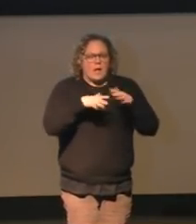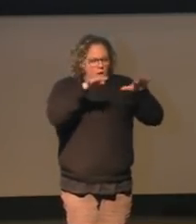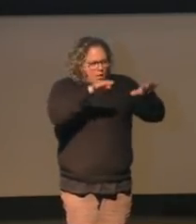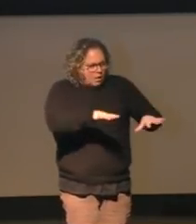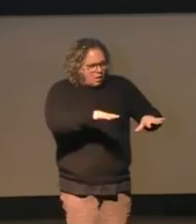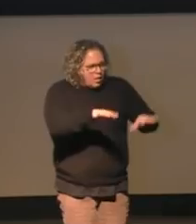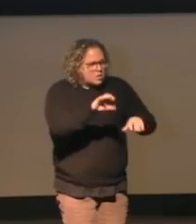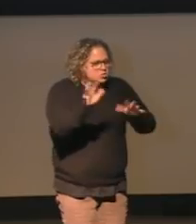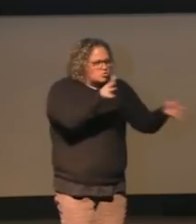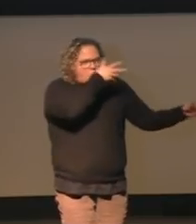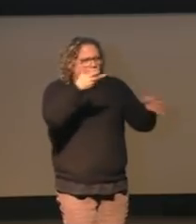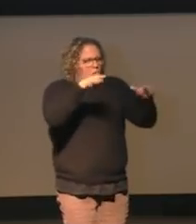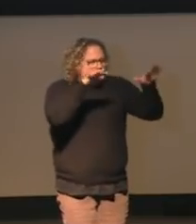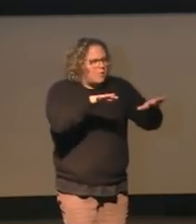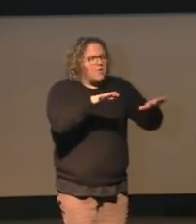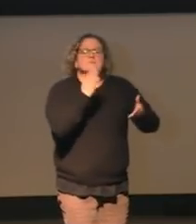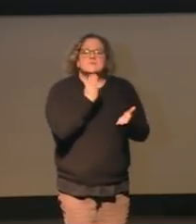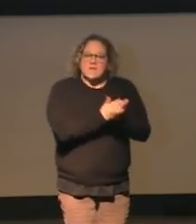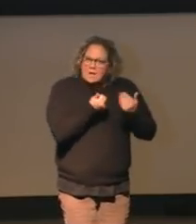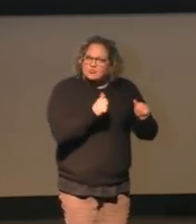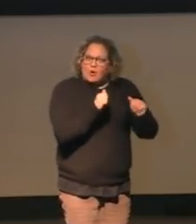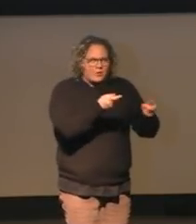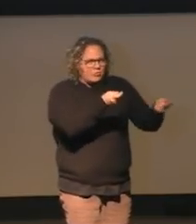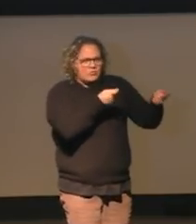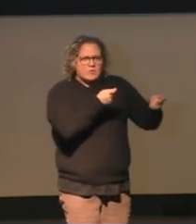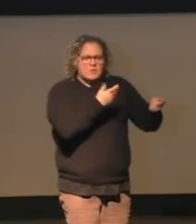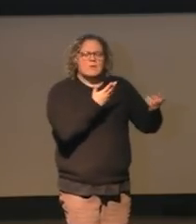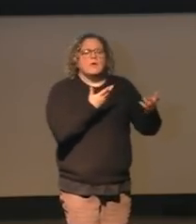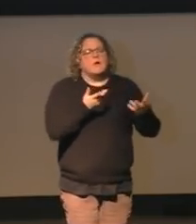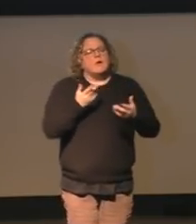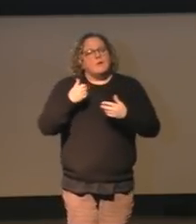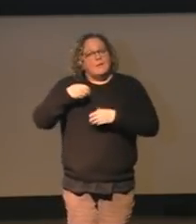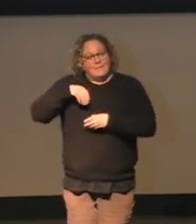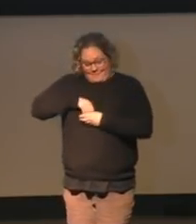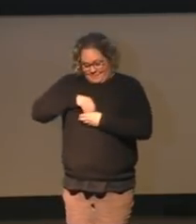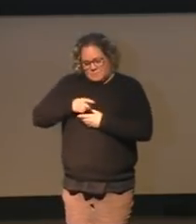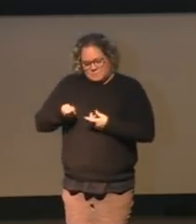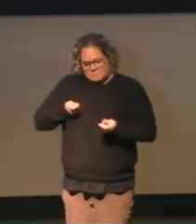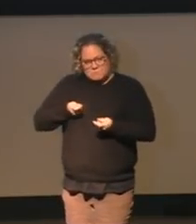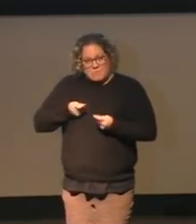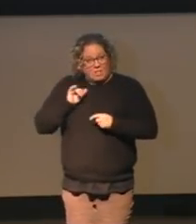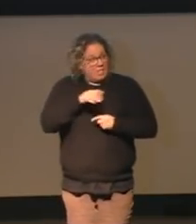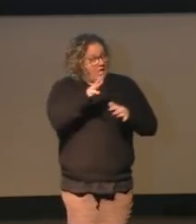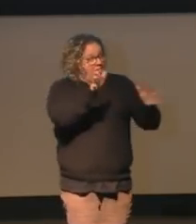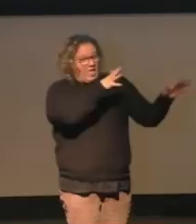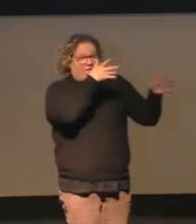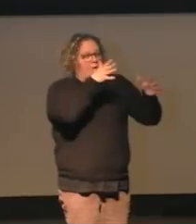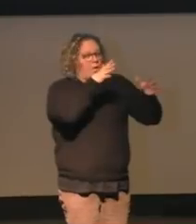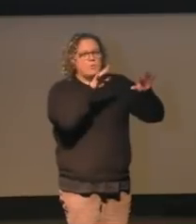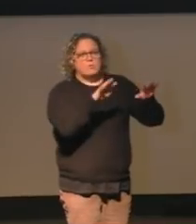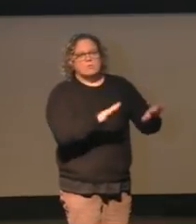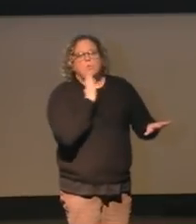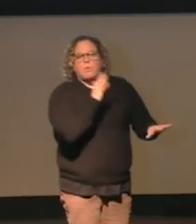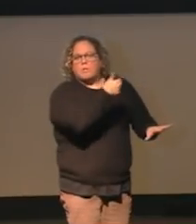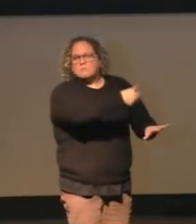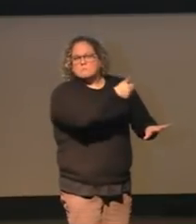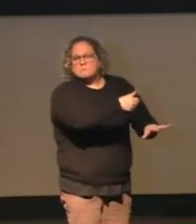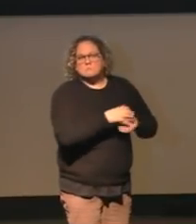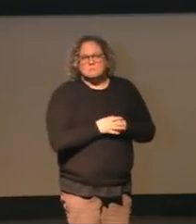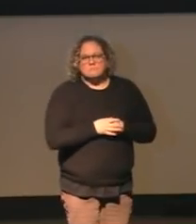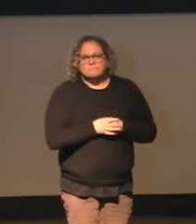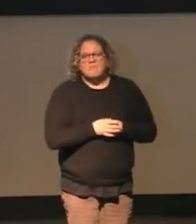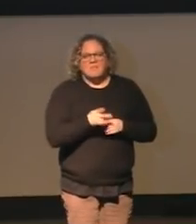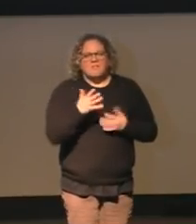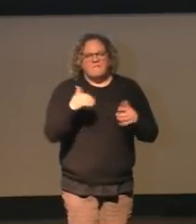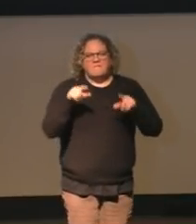trying. What you can do is calm yourself. The storm will pass. And they have this on one of their bulletin boards, and I think it's